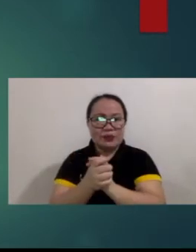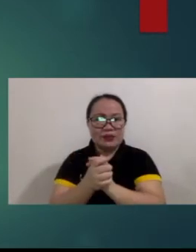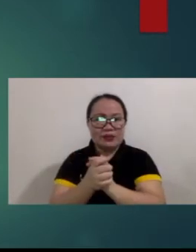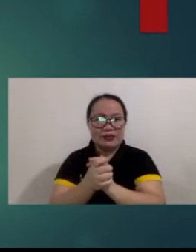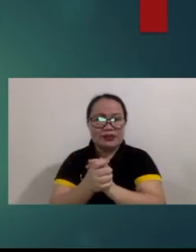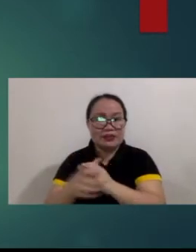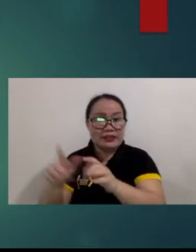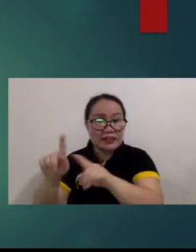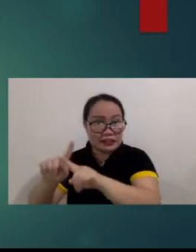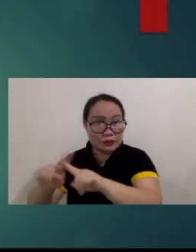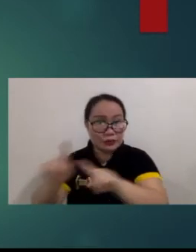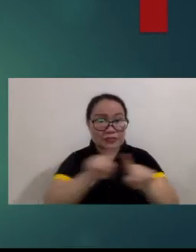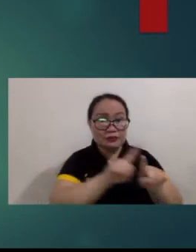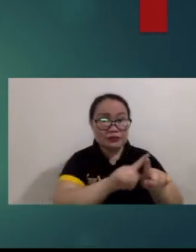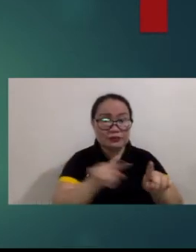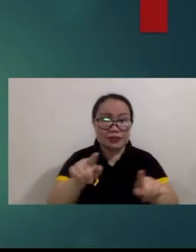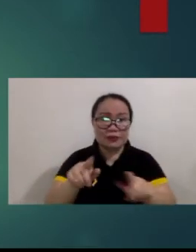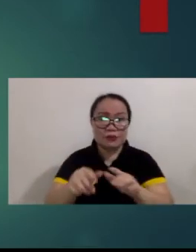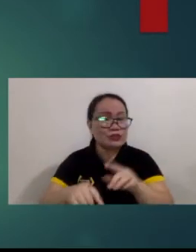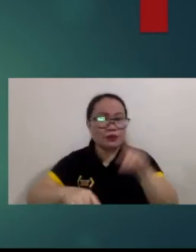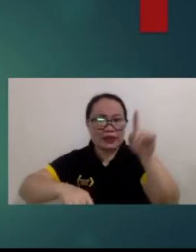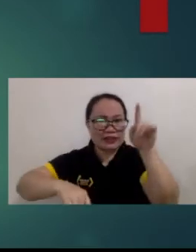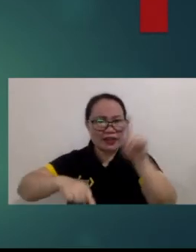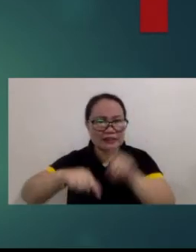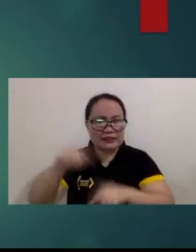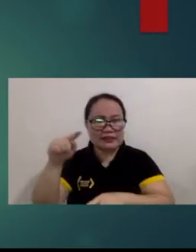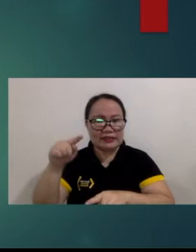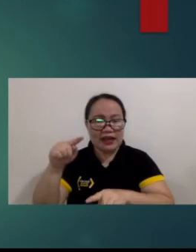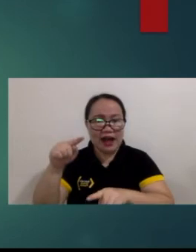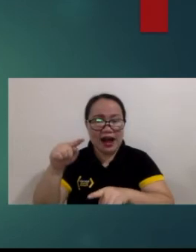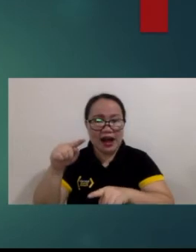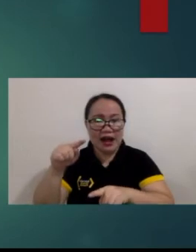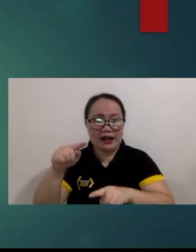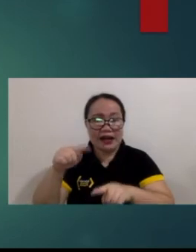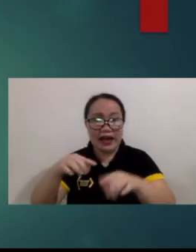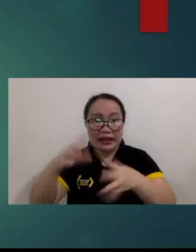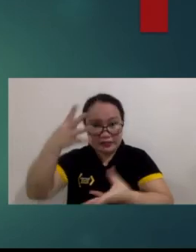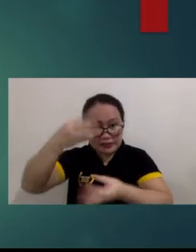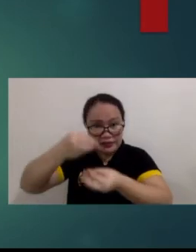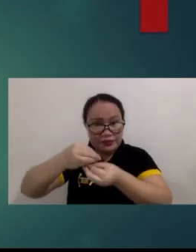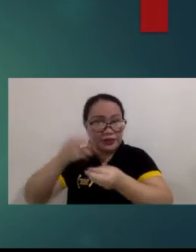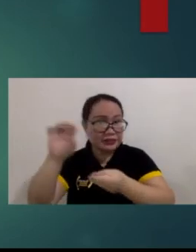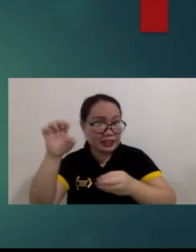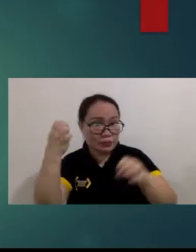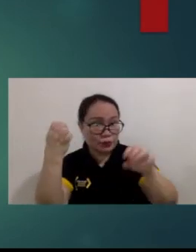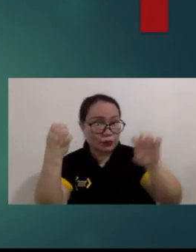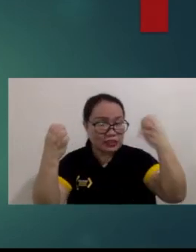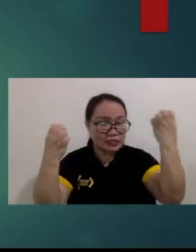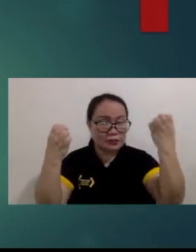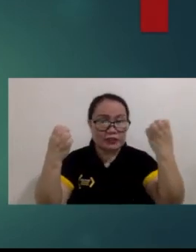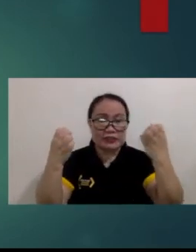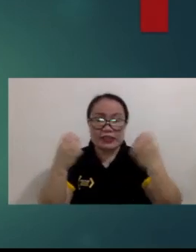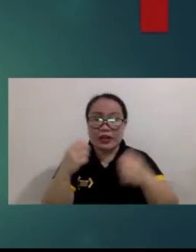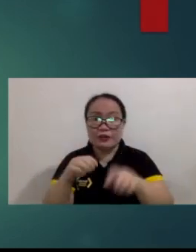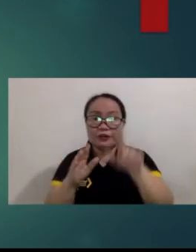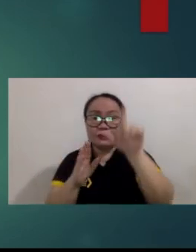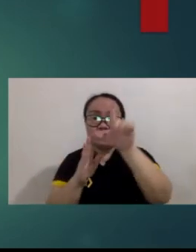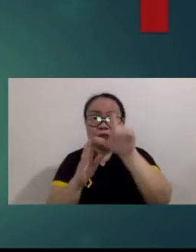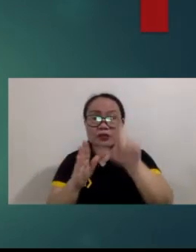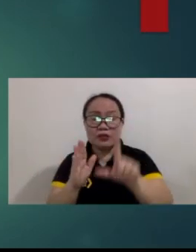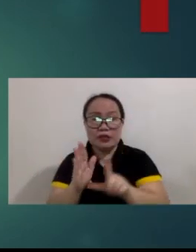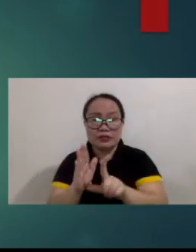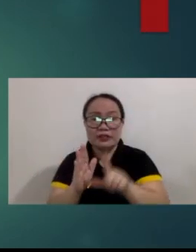So they are two different variables. You cannot add their exponents because